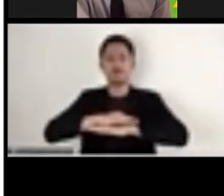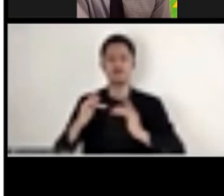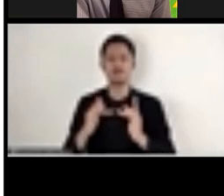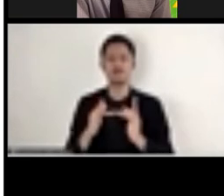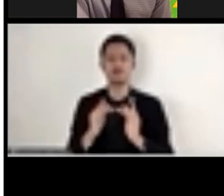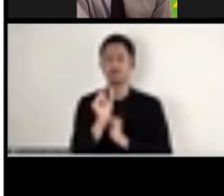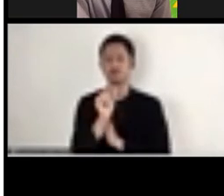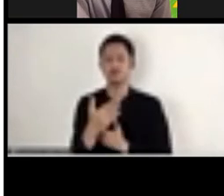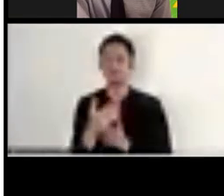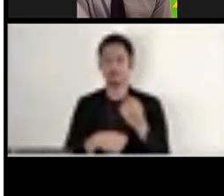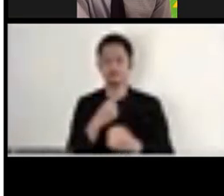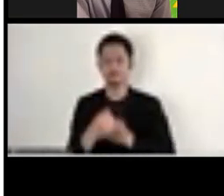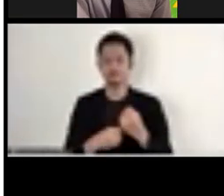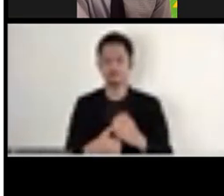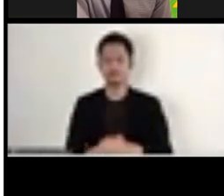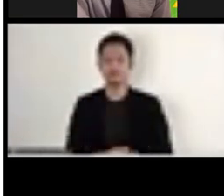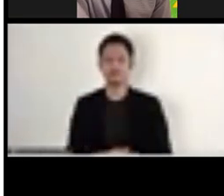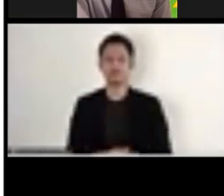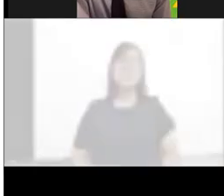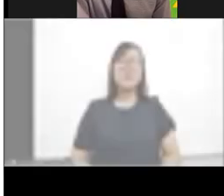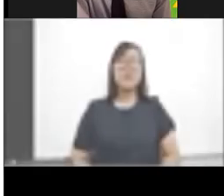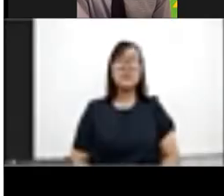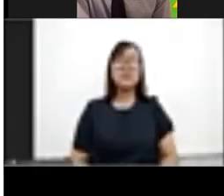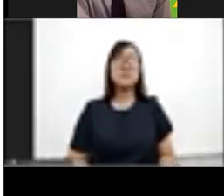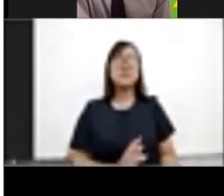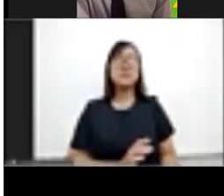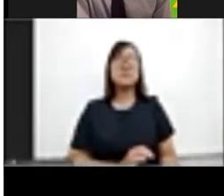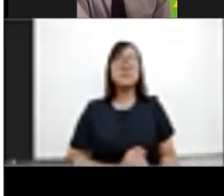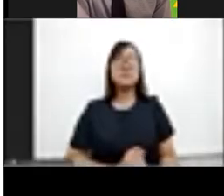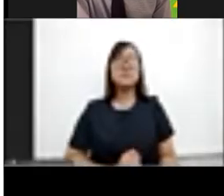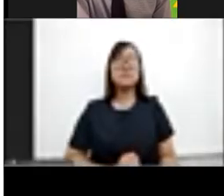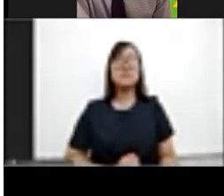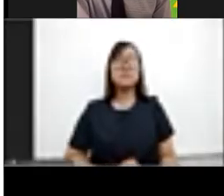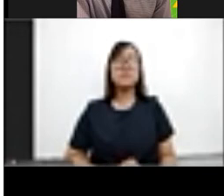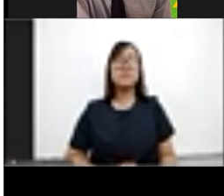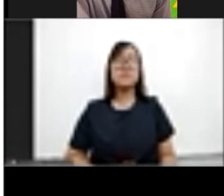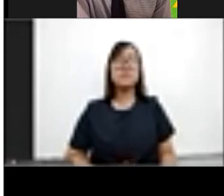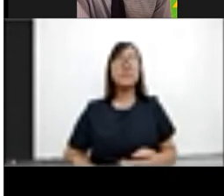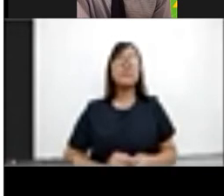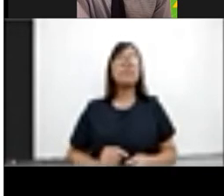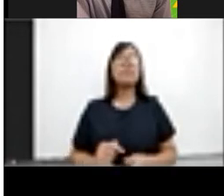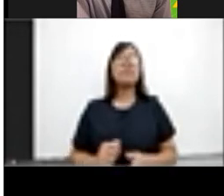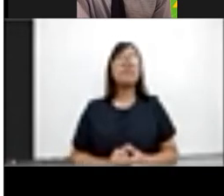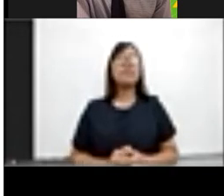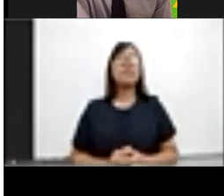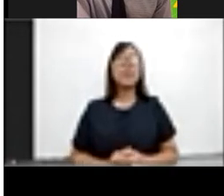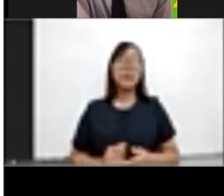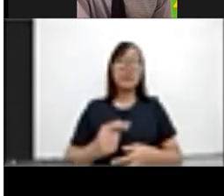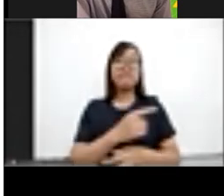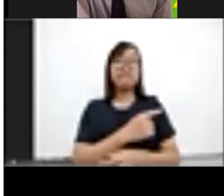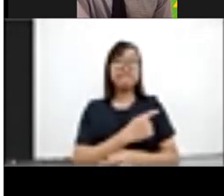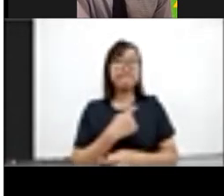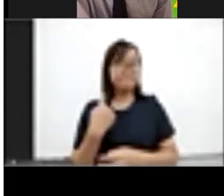aw Hai amdui of improving Subhana tigerfish website